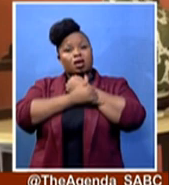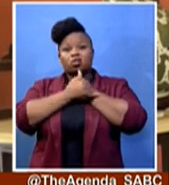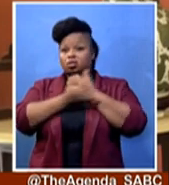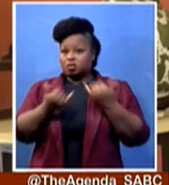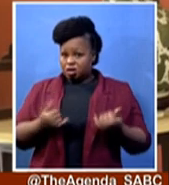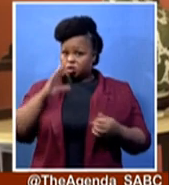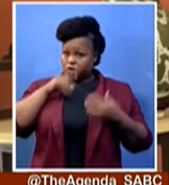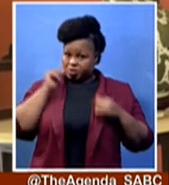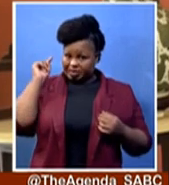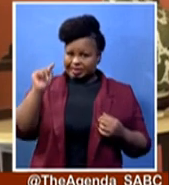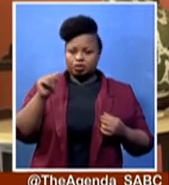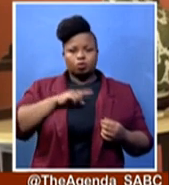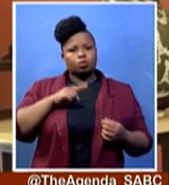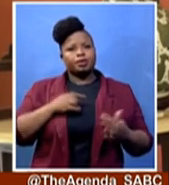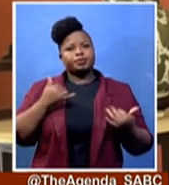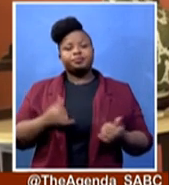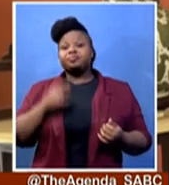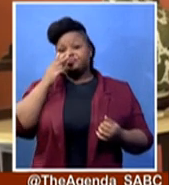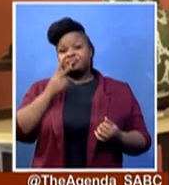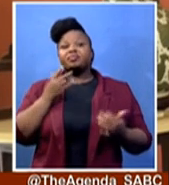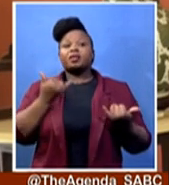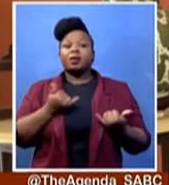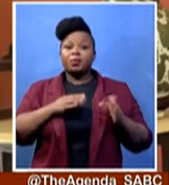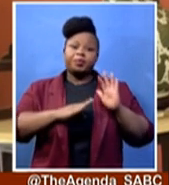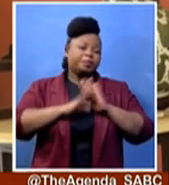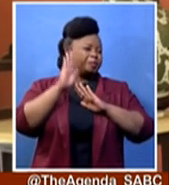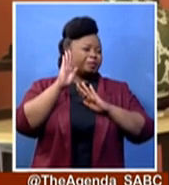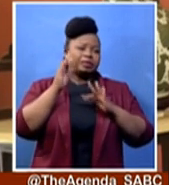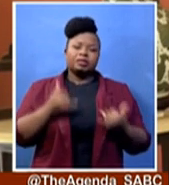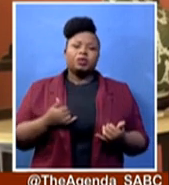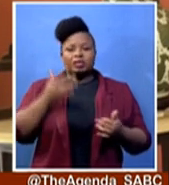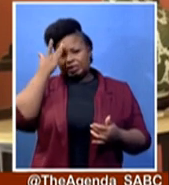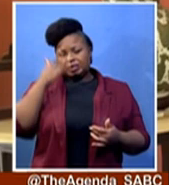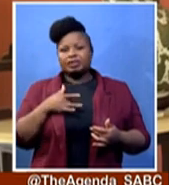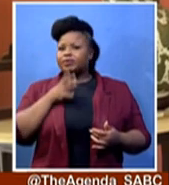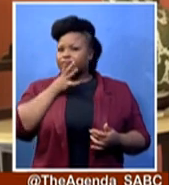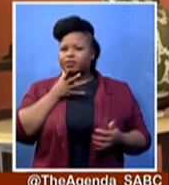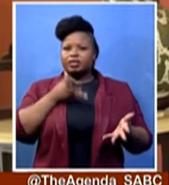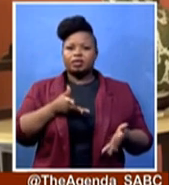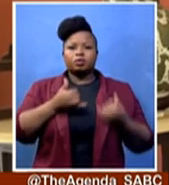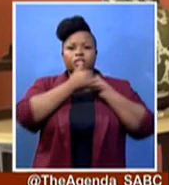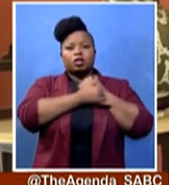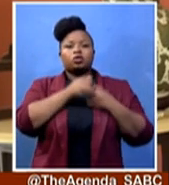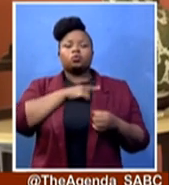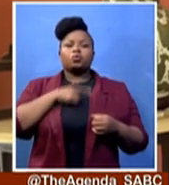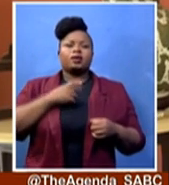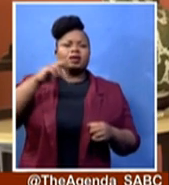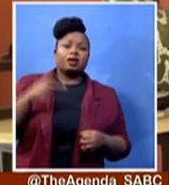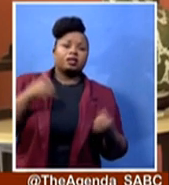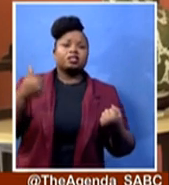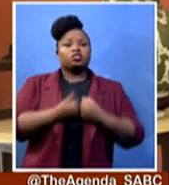big the surge during the second wave in the country has been. Because one of the other challenges has been that the government says it wants to ramp